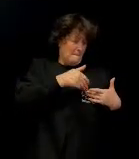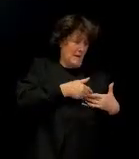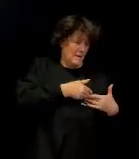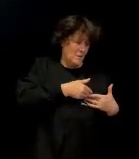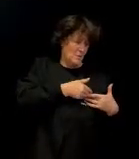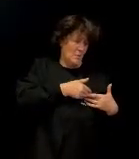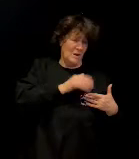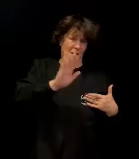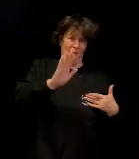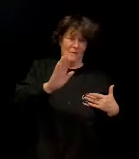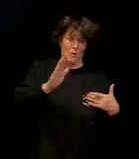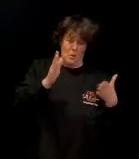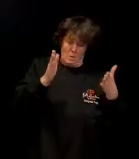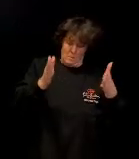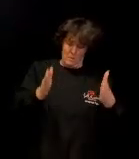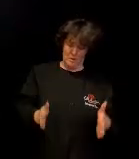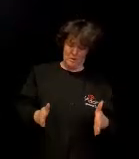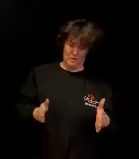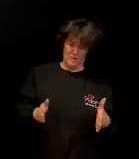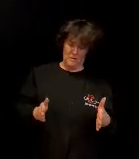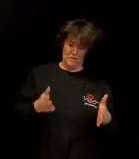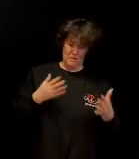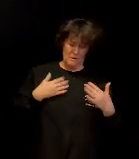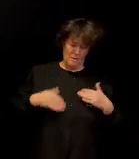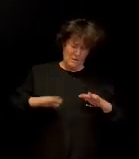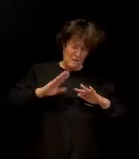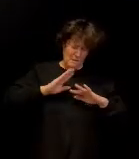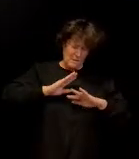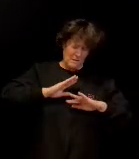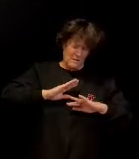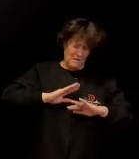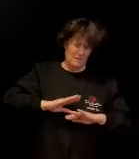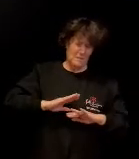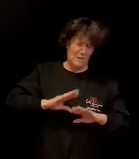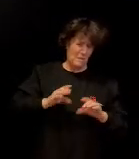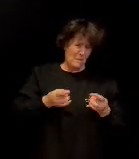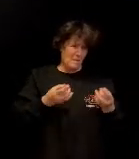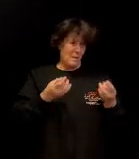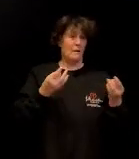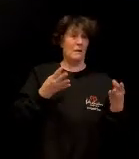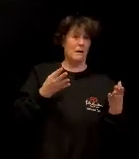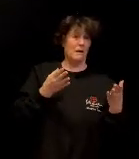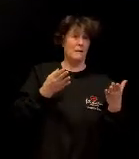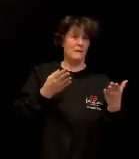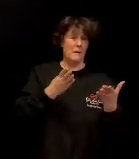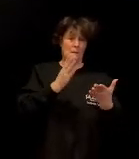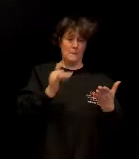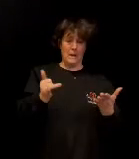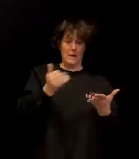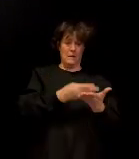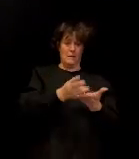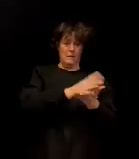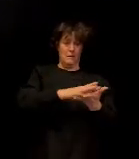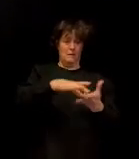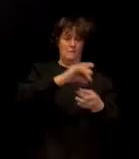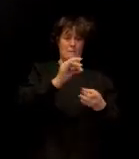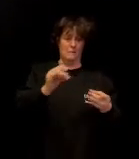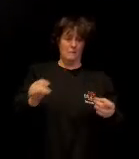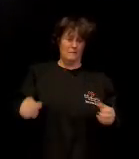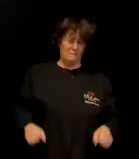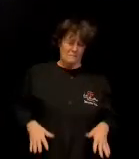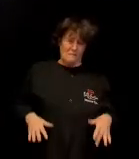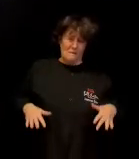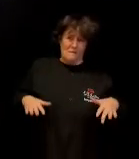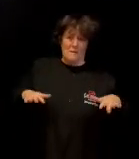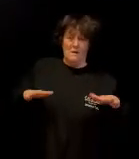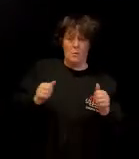being, may be enlightened or flooded with light by the Holy Spirit. Amen. Flooded with light. I like